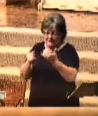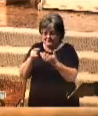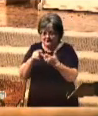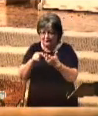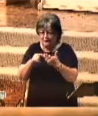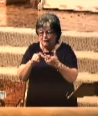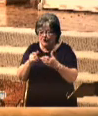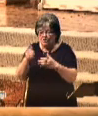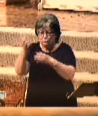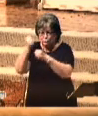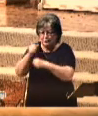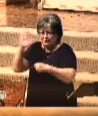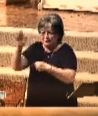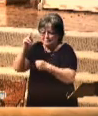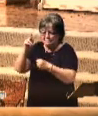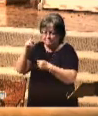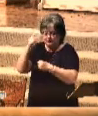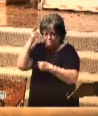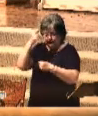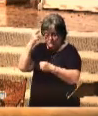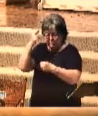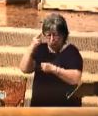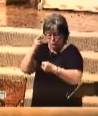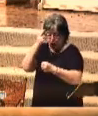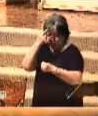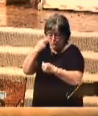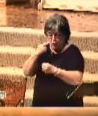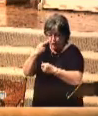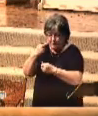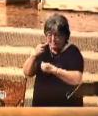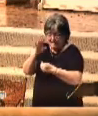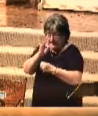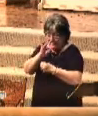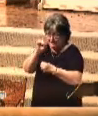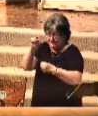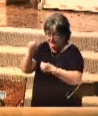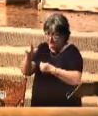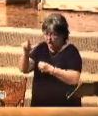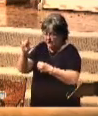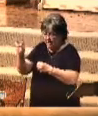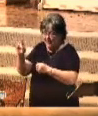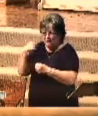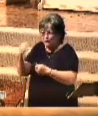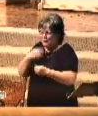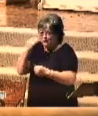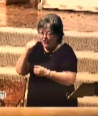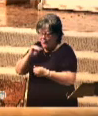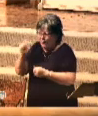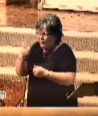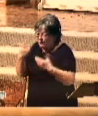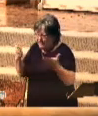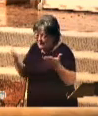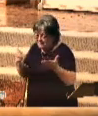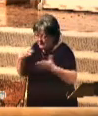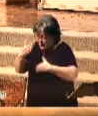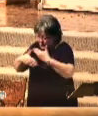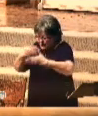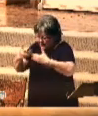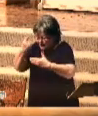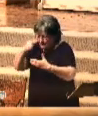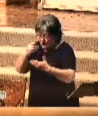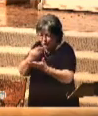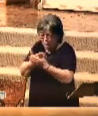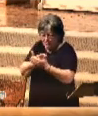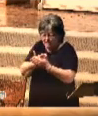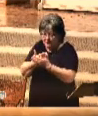in God's purpose. Romans 8:28 is still in the book. And we know that all things work together for good to them